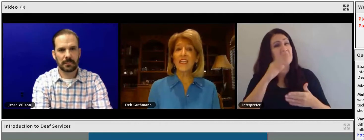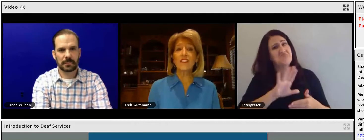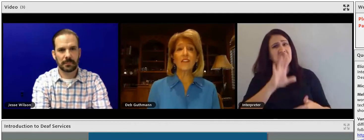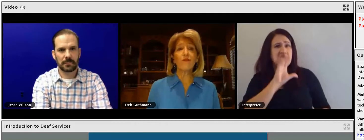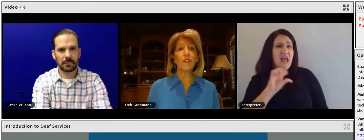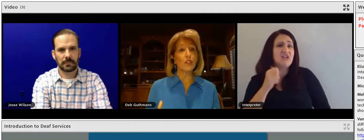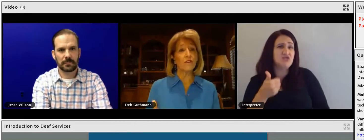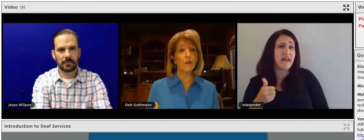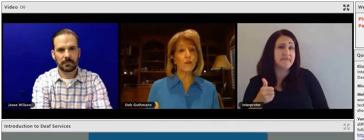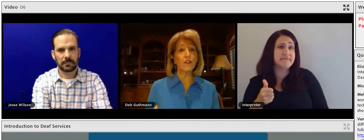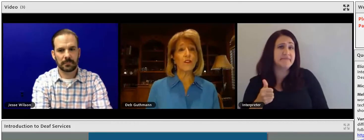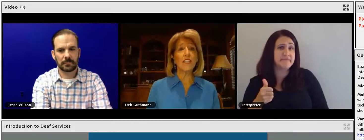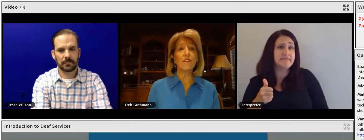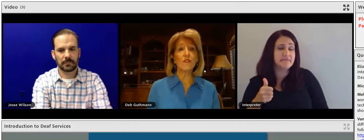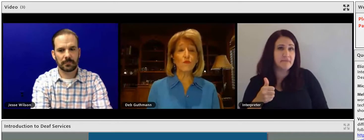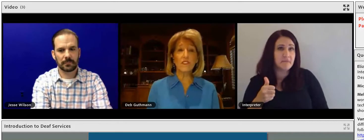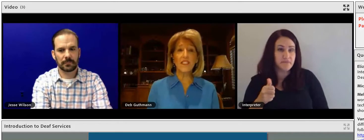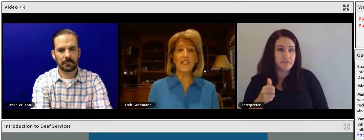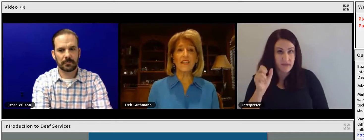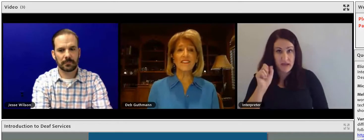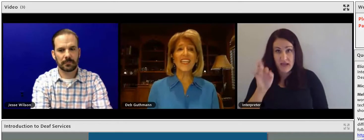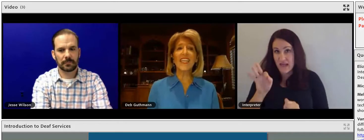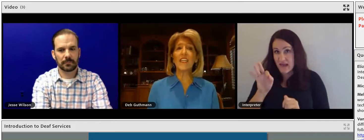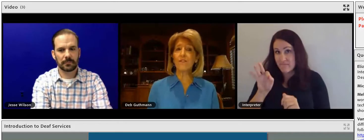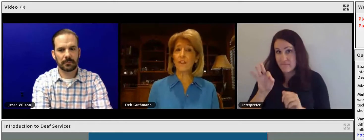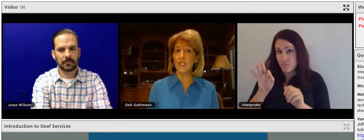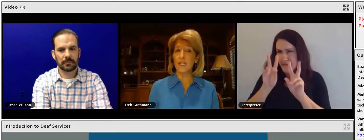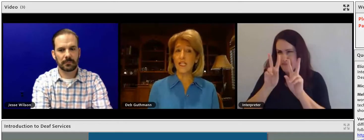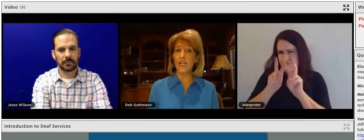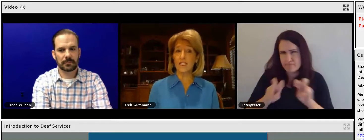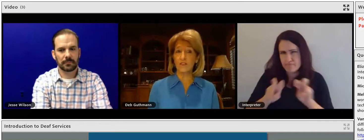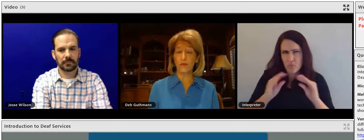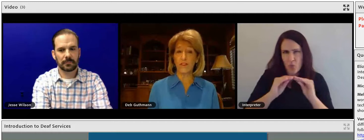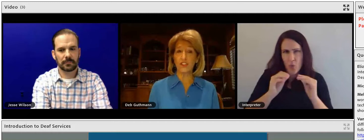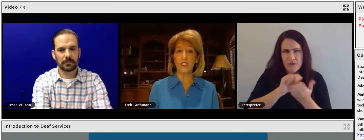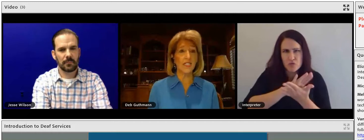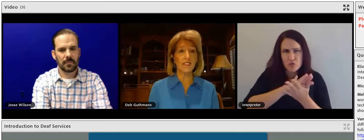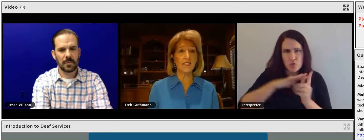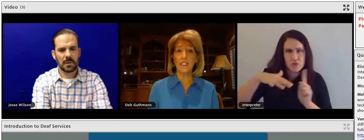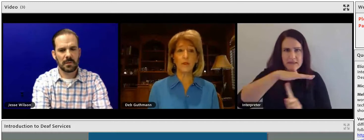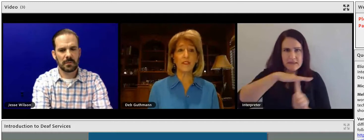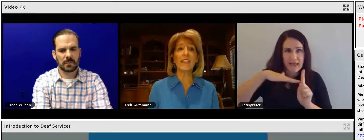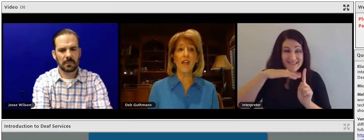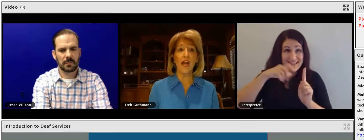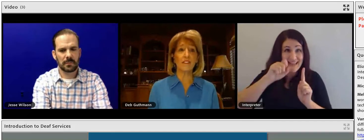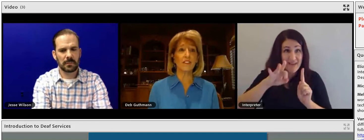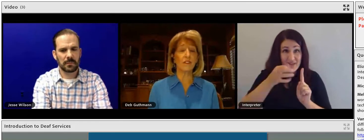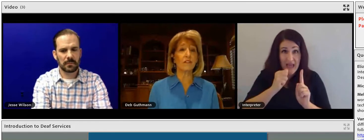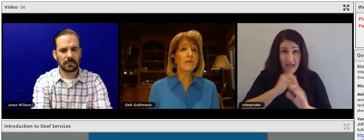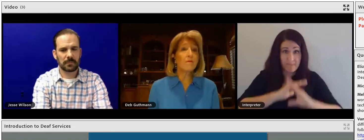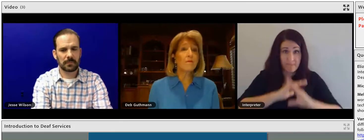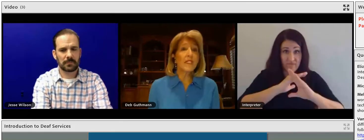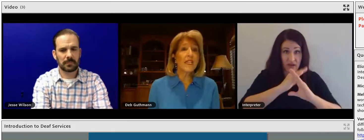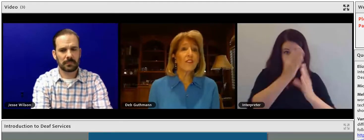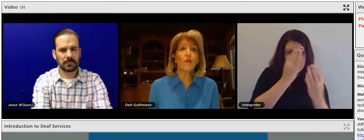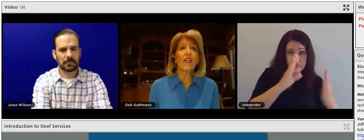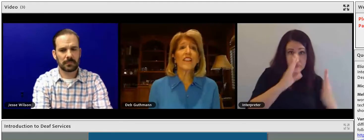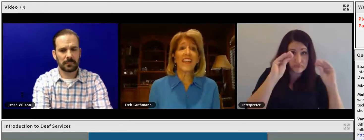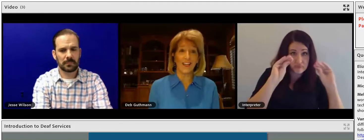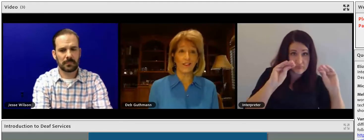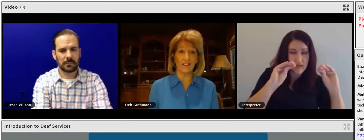10. And if we look further in school settings, if there's any kind of prevention, it's typically not